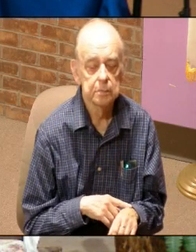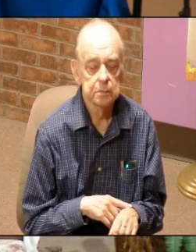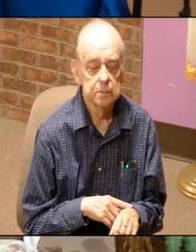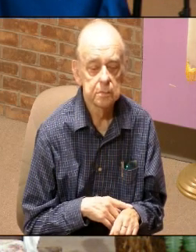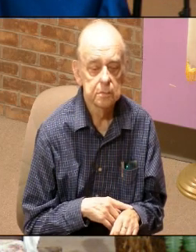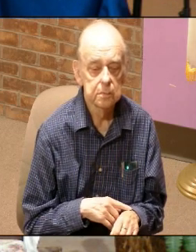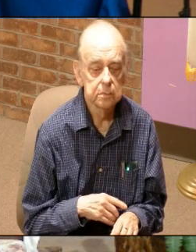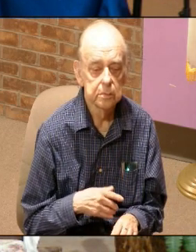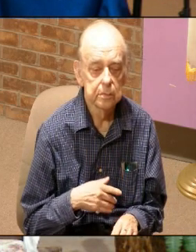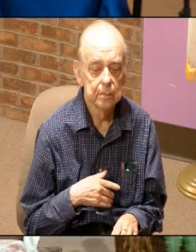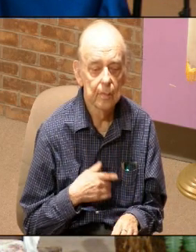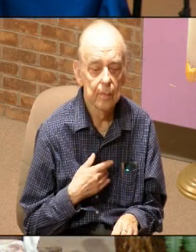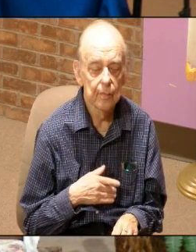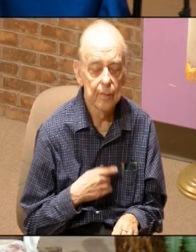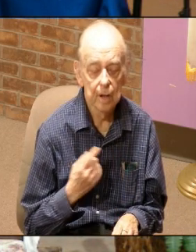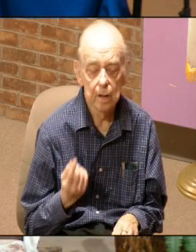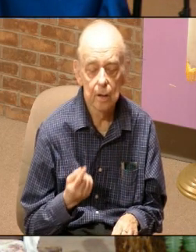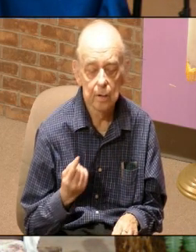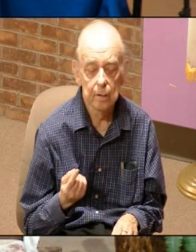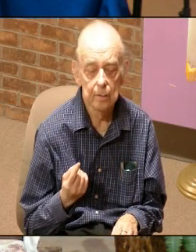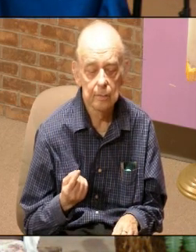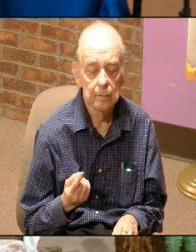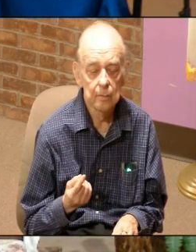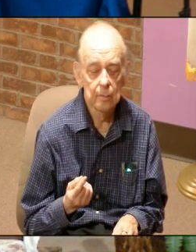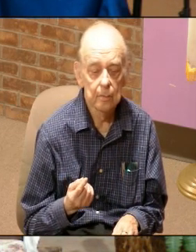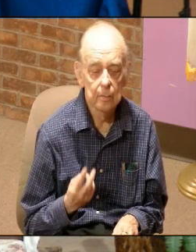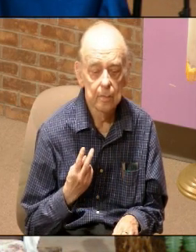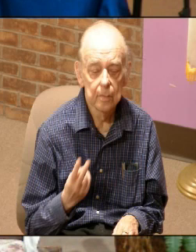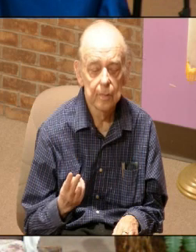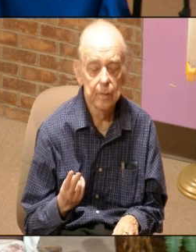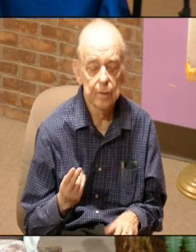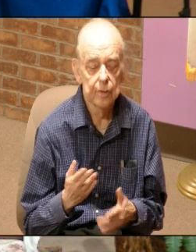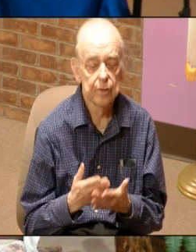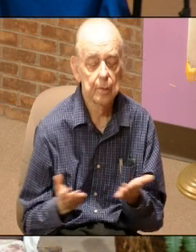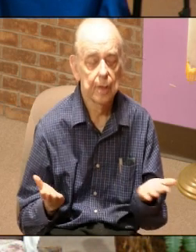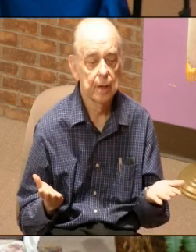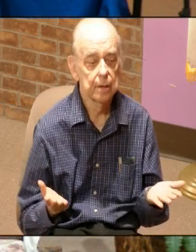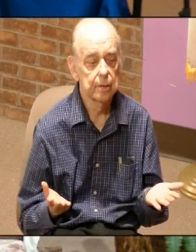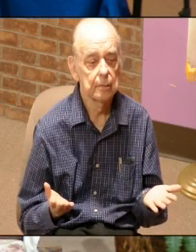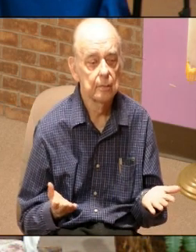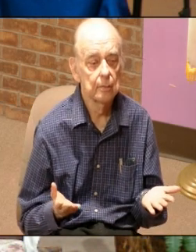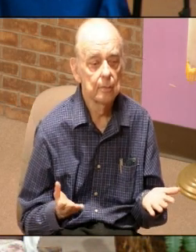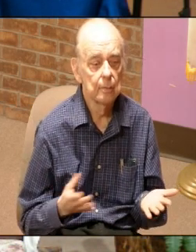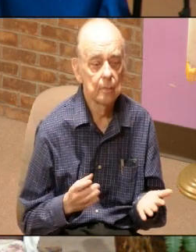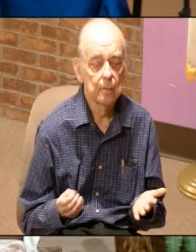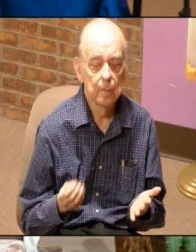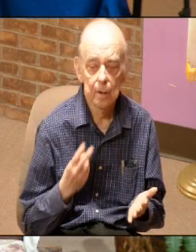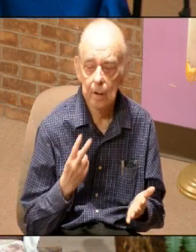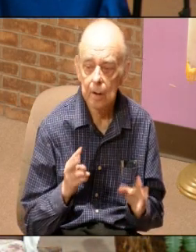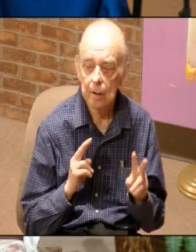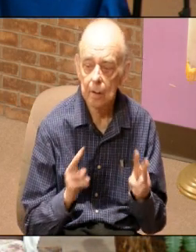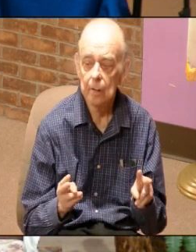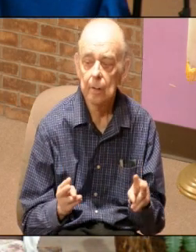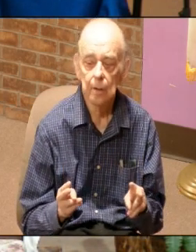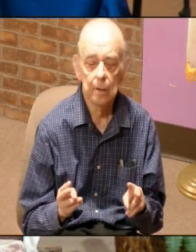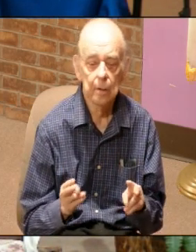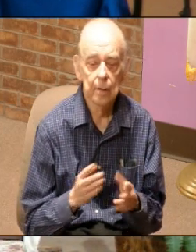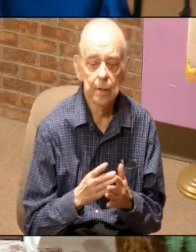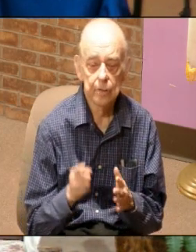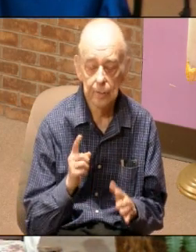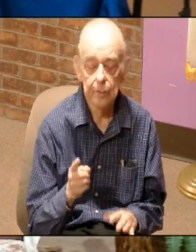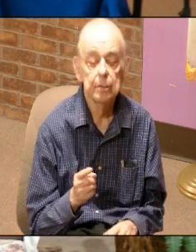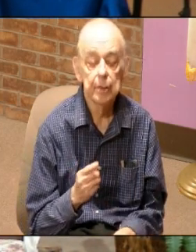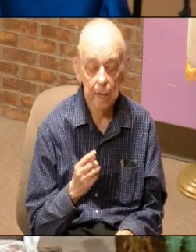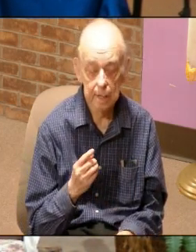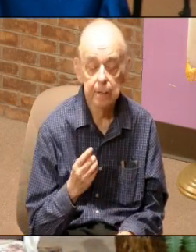And feeling of both. And so we look at some of these things and I look out there and I see some of you nodding.